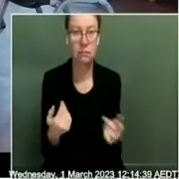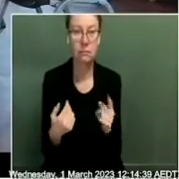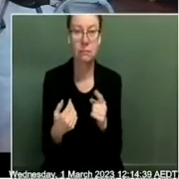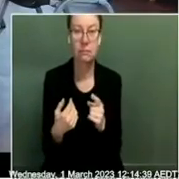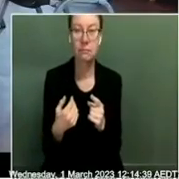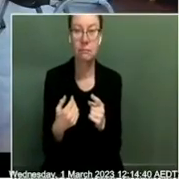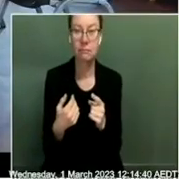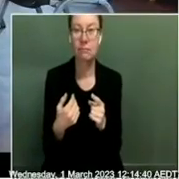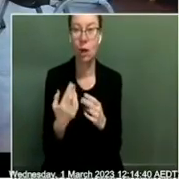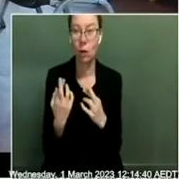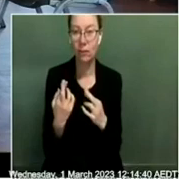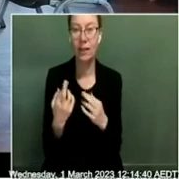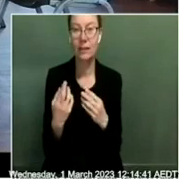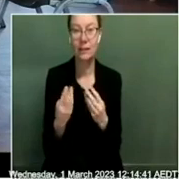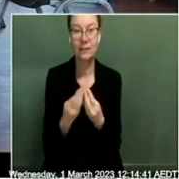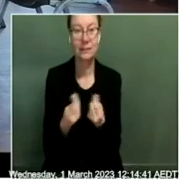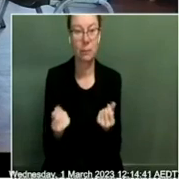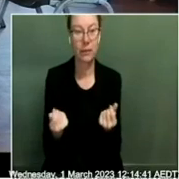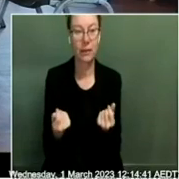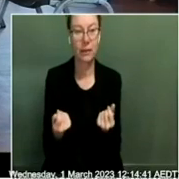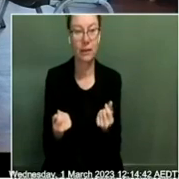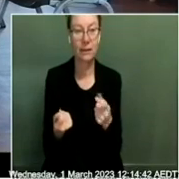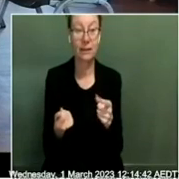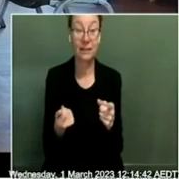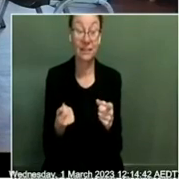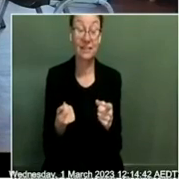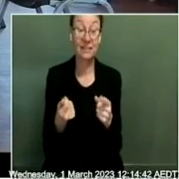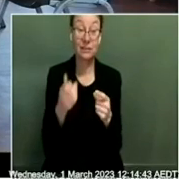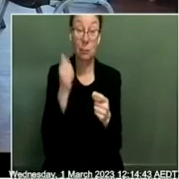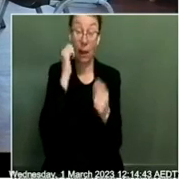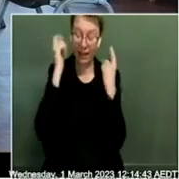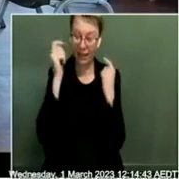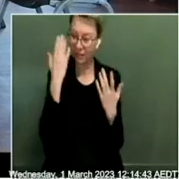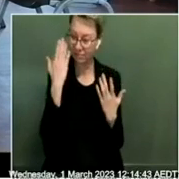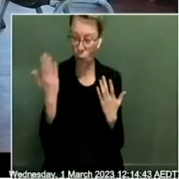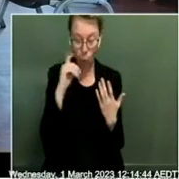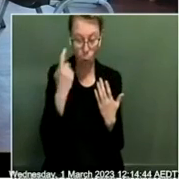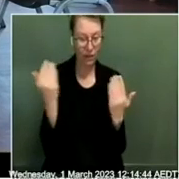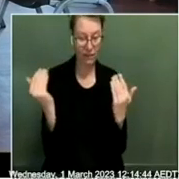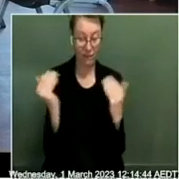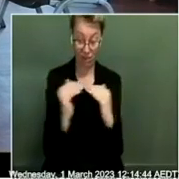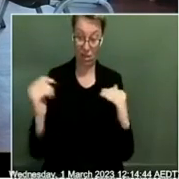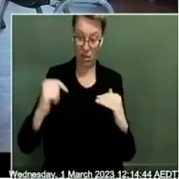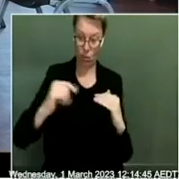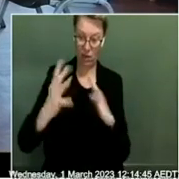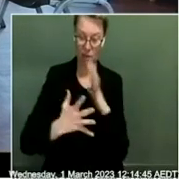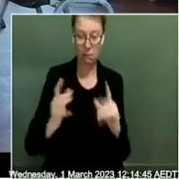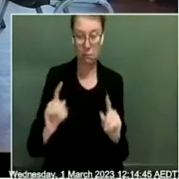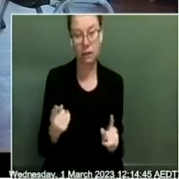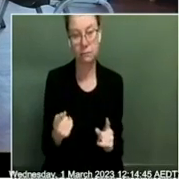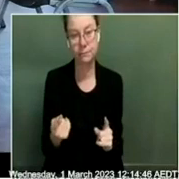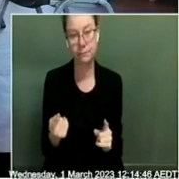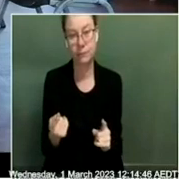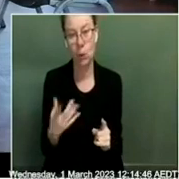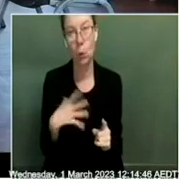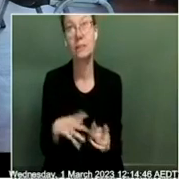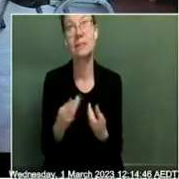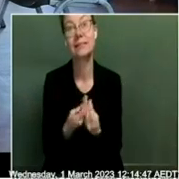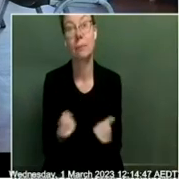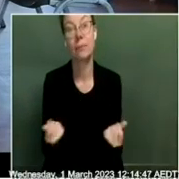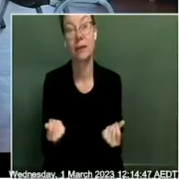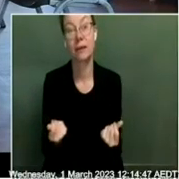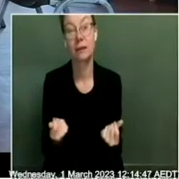looks like, but please, somebody listen to us. Their